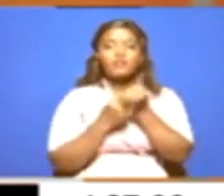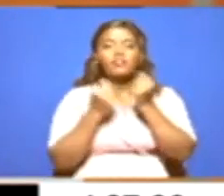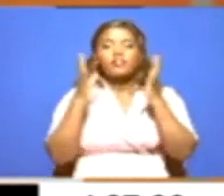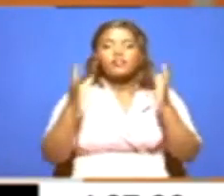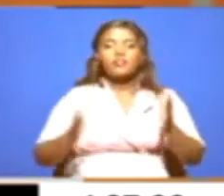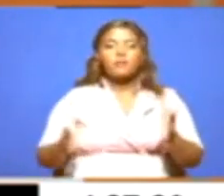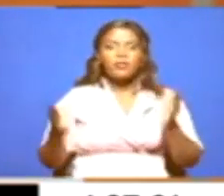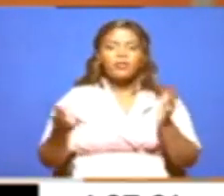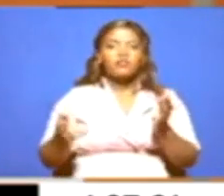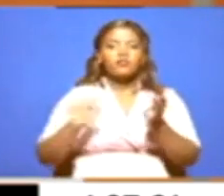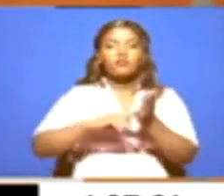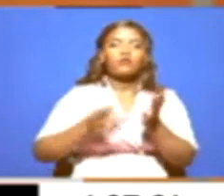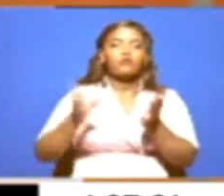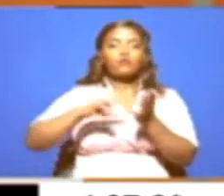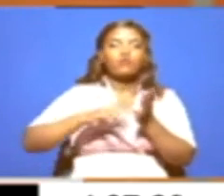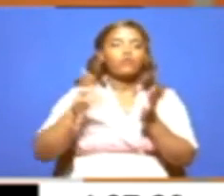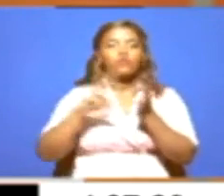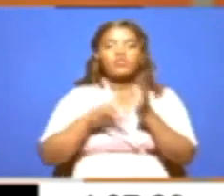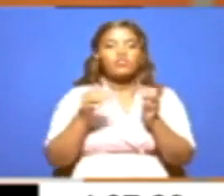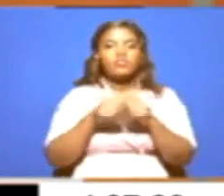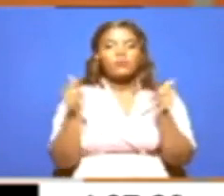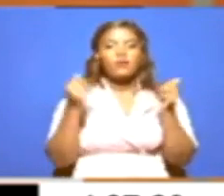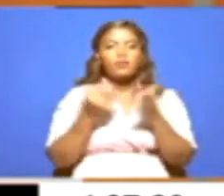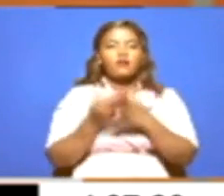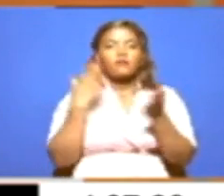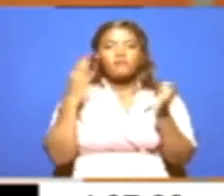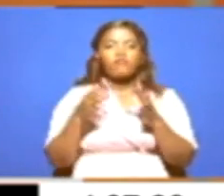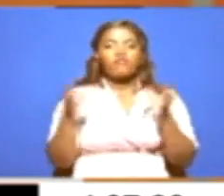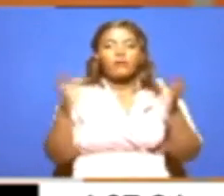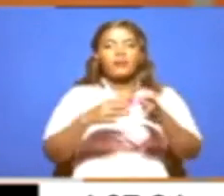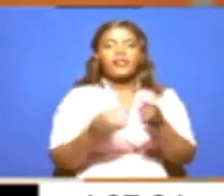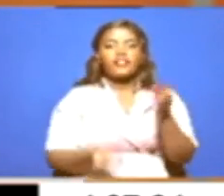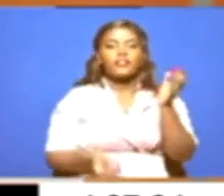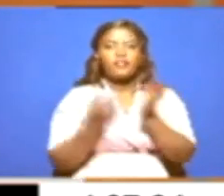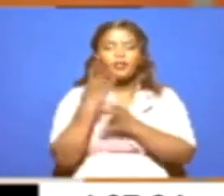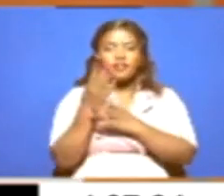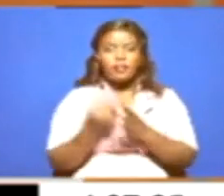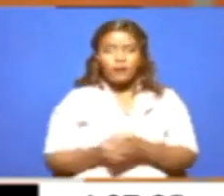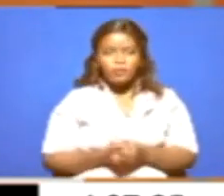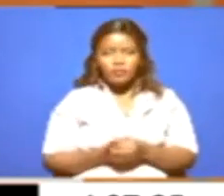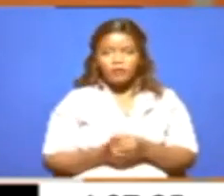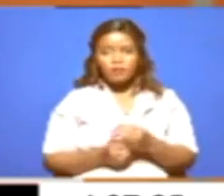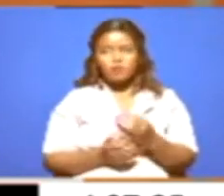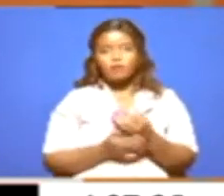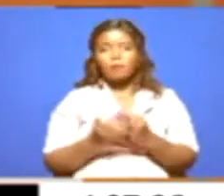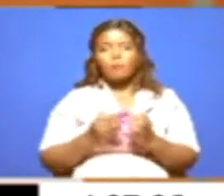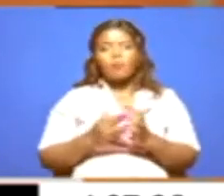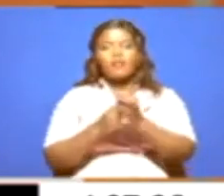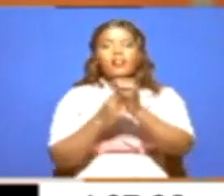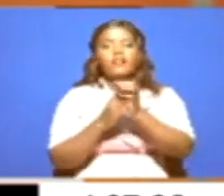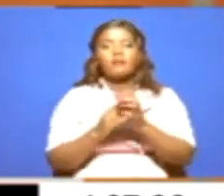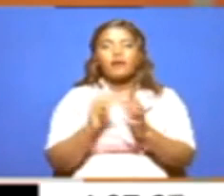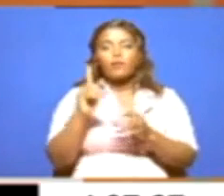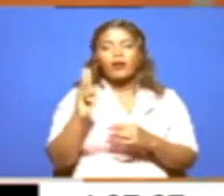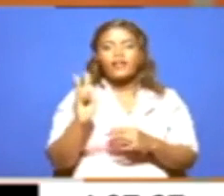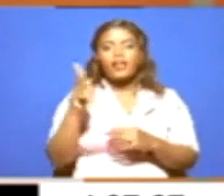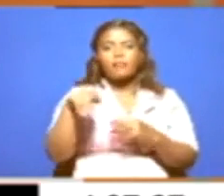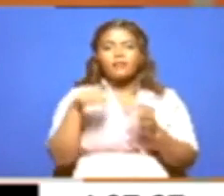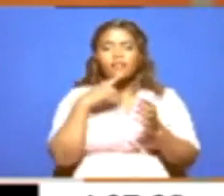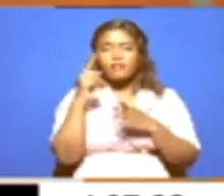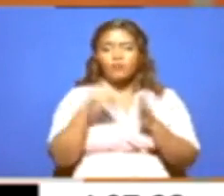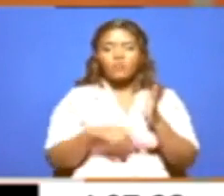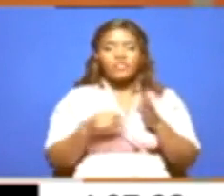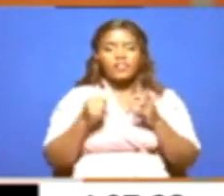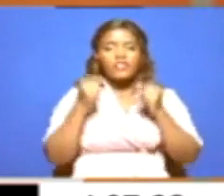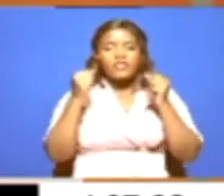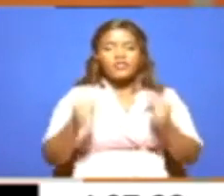of the party relaunch. The MPs led by Kamkunji Member of Parliament Yusuf Hassan said the strength of Jubilee Party